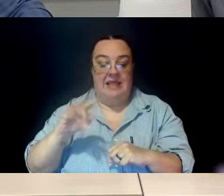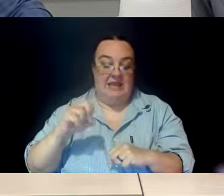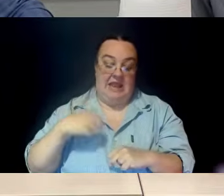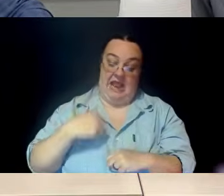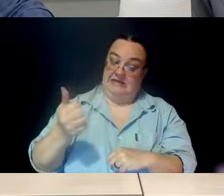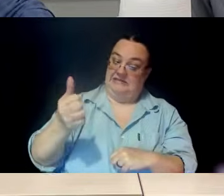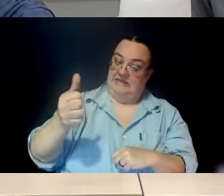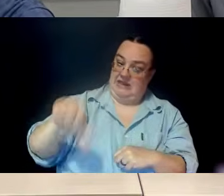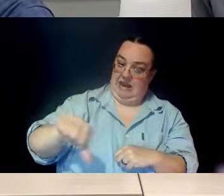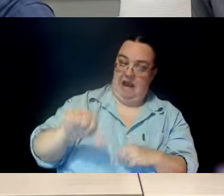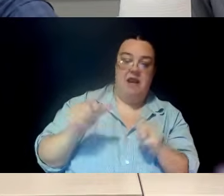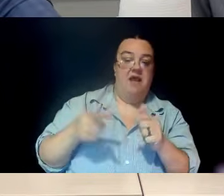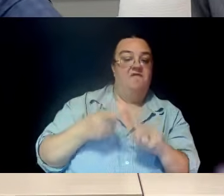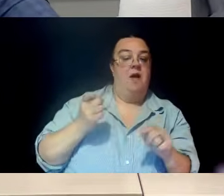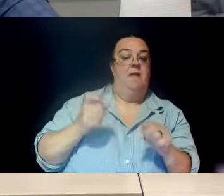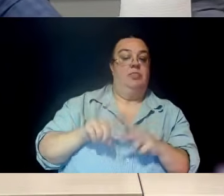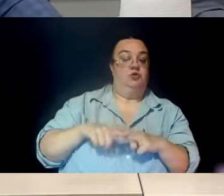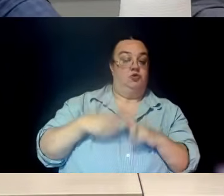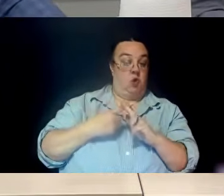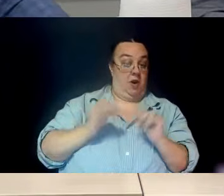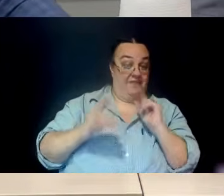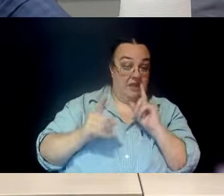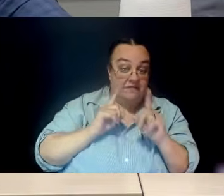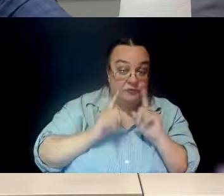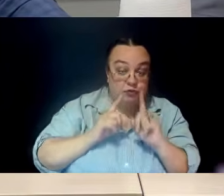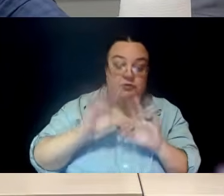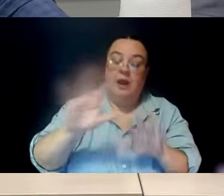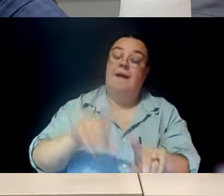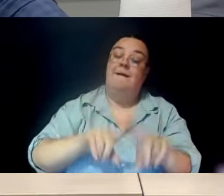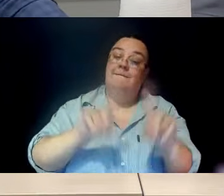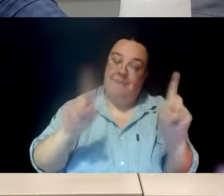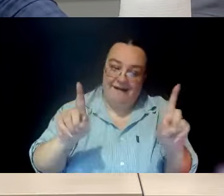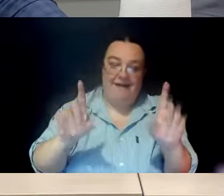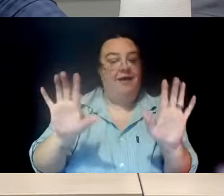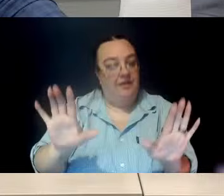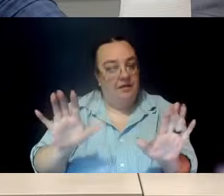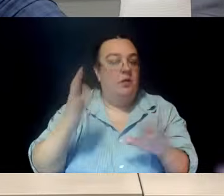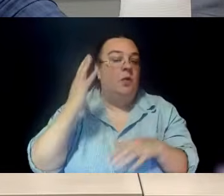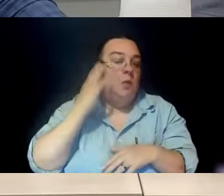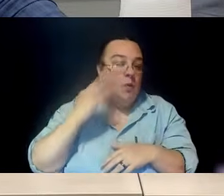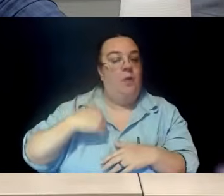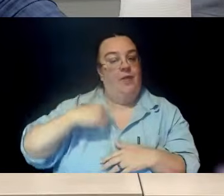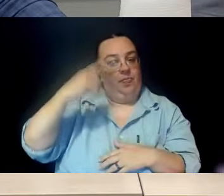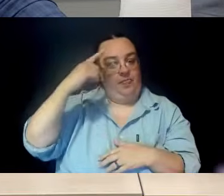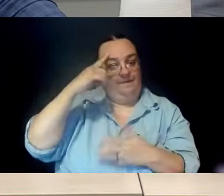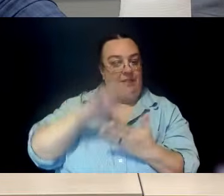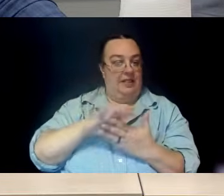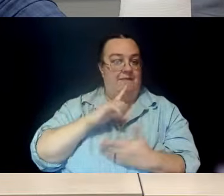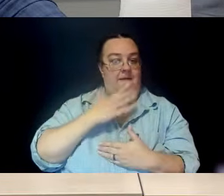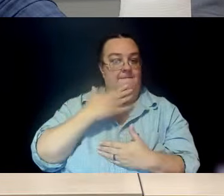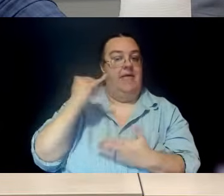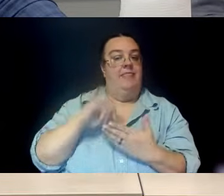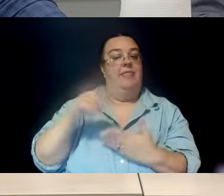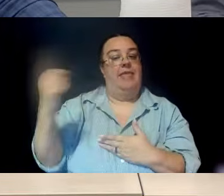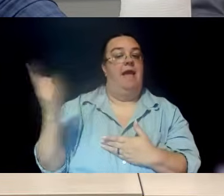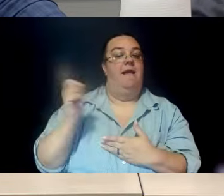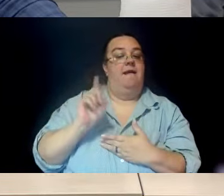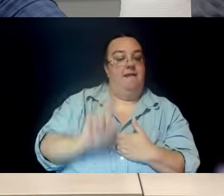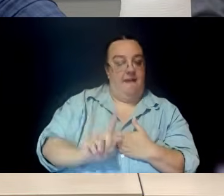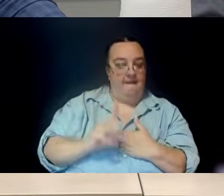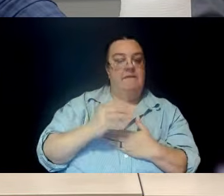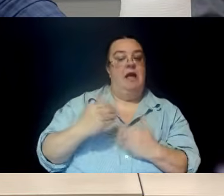of the conversation, but, I think that it's best for them to come in and have the